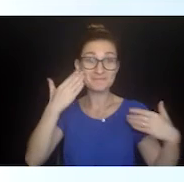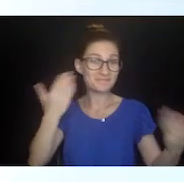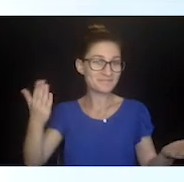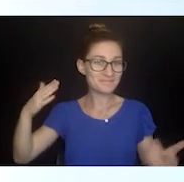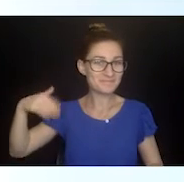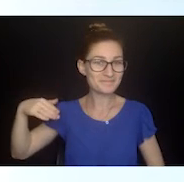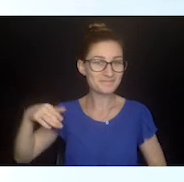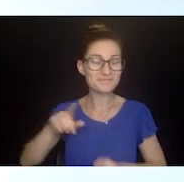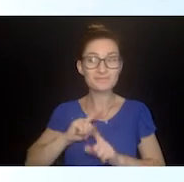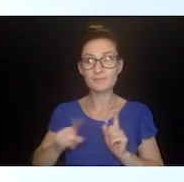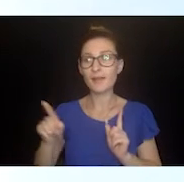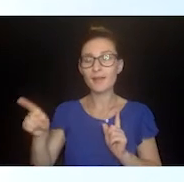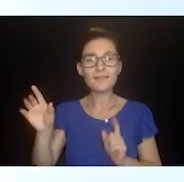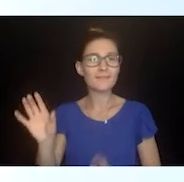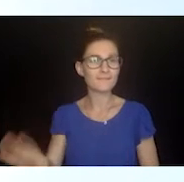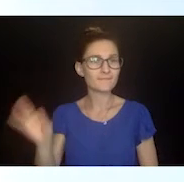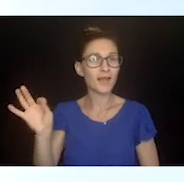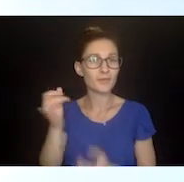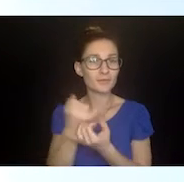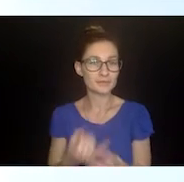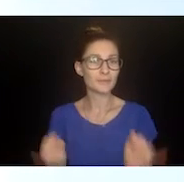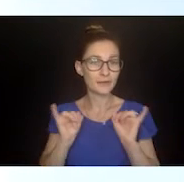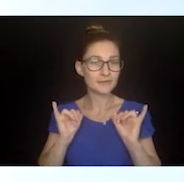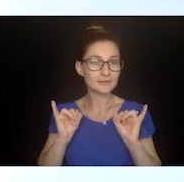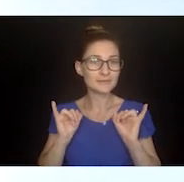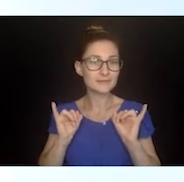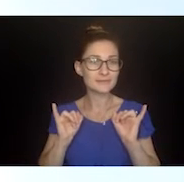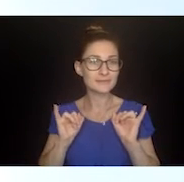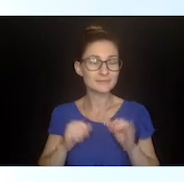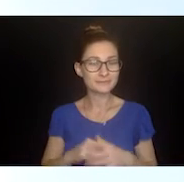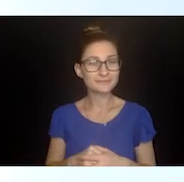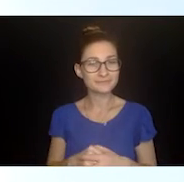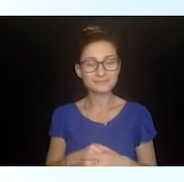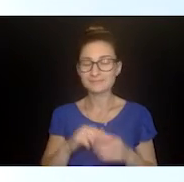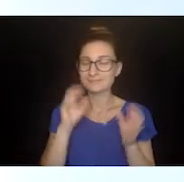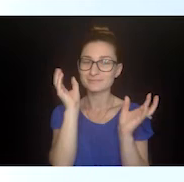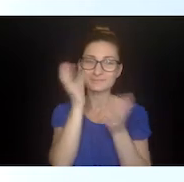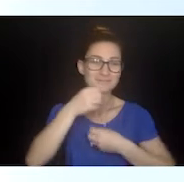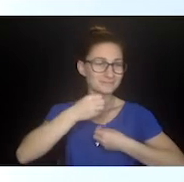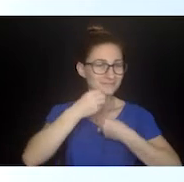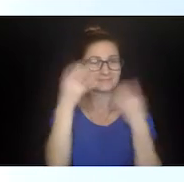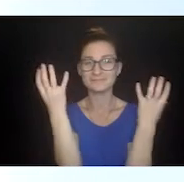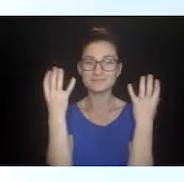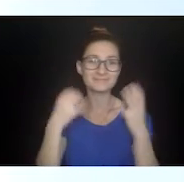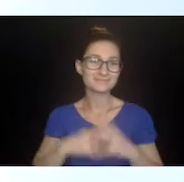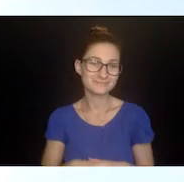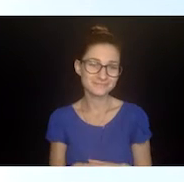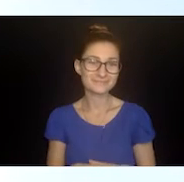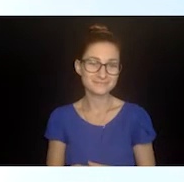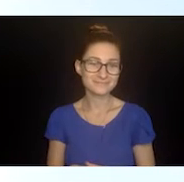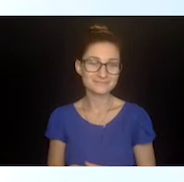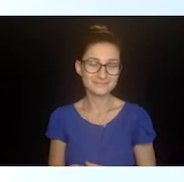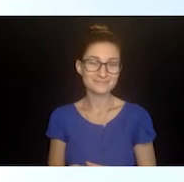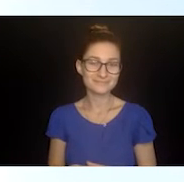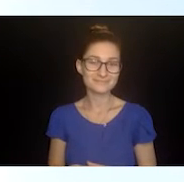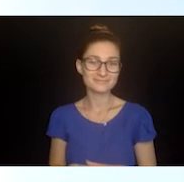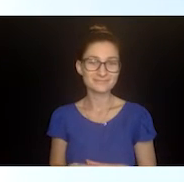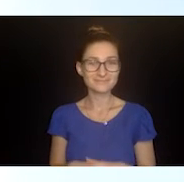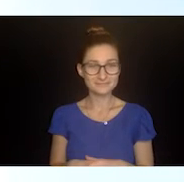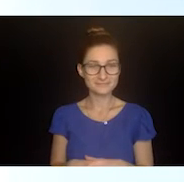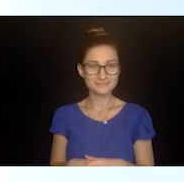but Thomas is finding independence, and it's just beautiful how he's doing that.